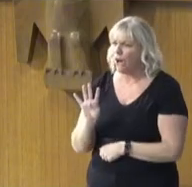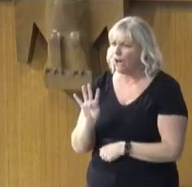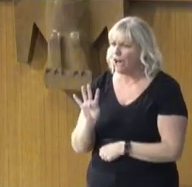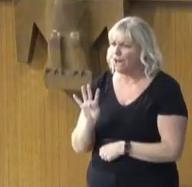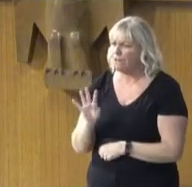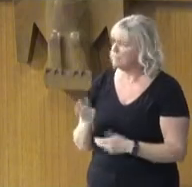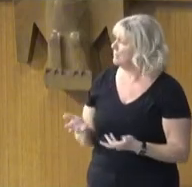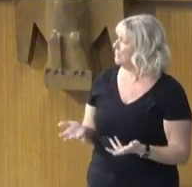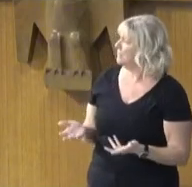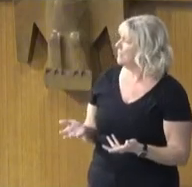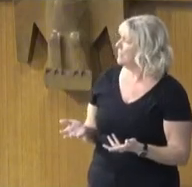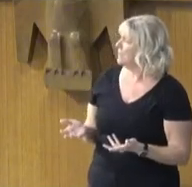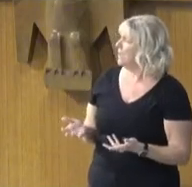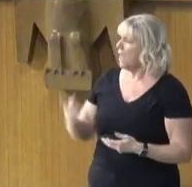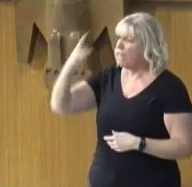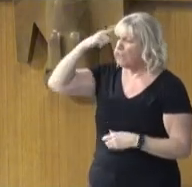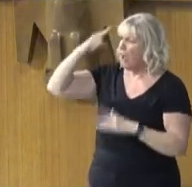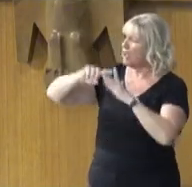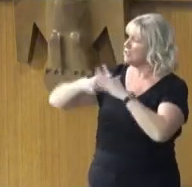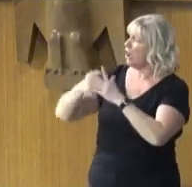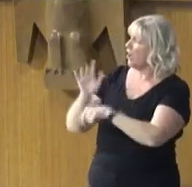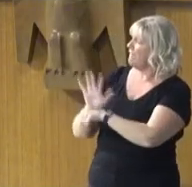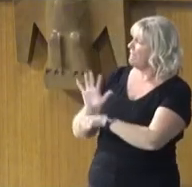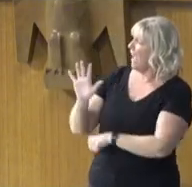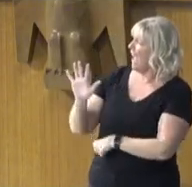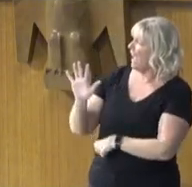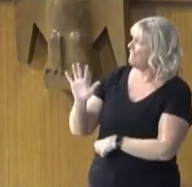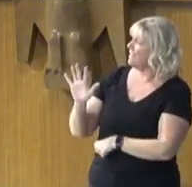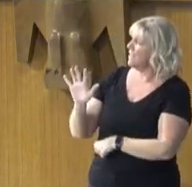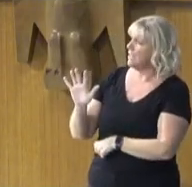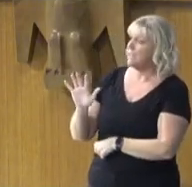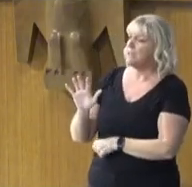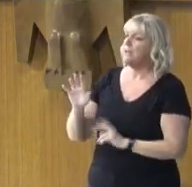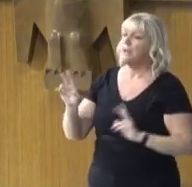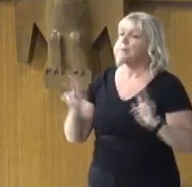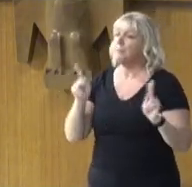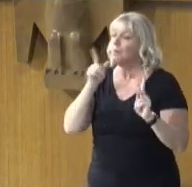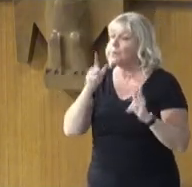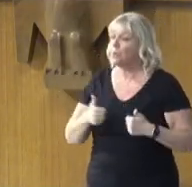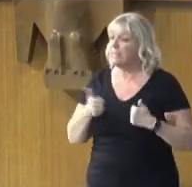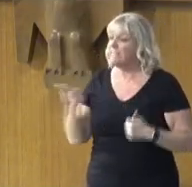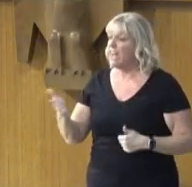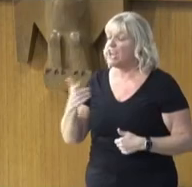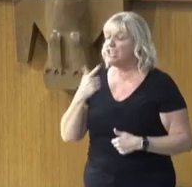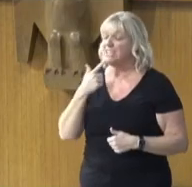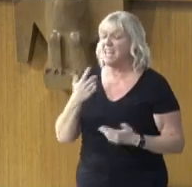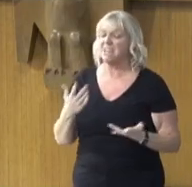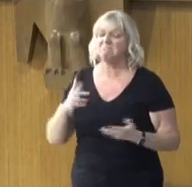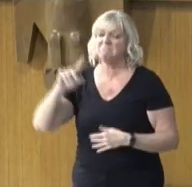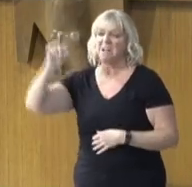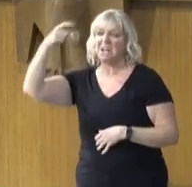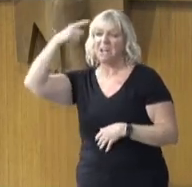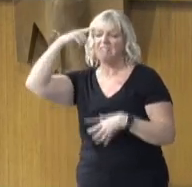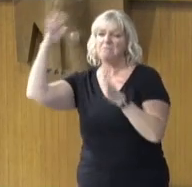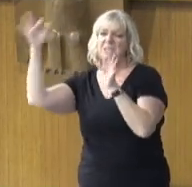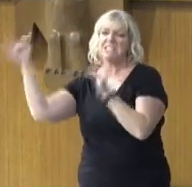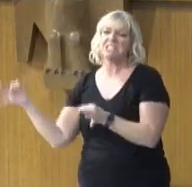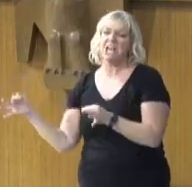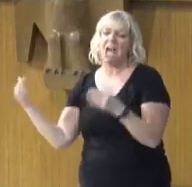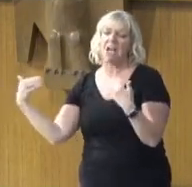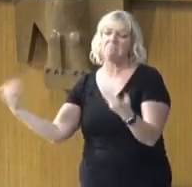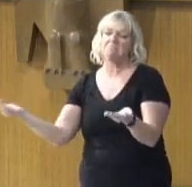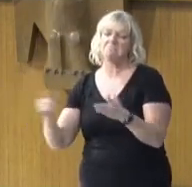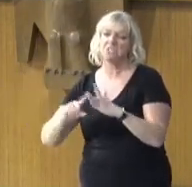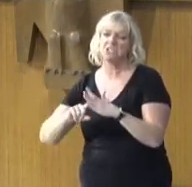said, and we thought load shedding didn't start until 5.00. And the locals told us, it starts whenever the government tells us it starts.